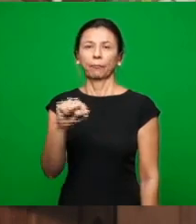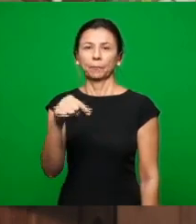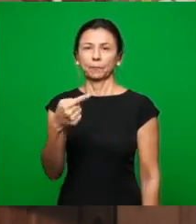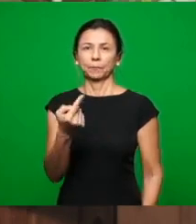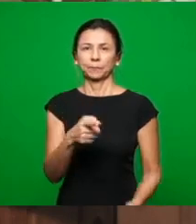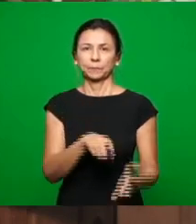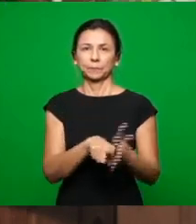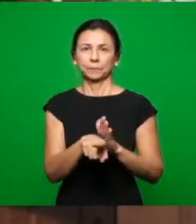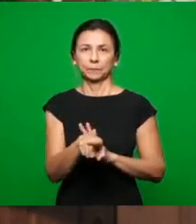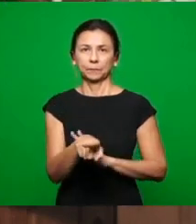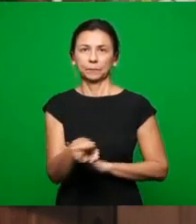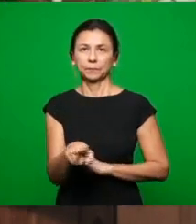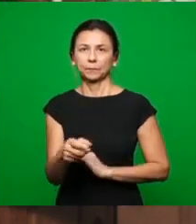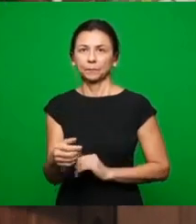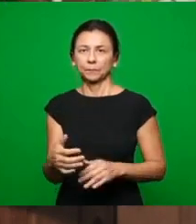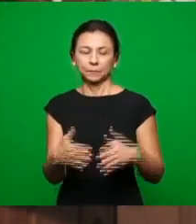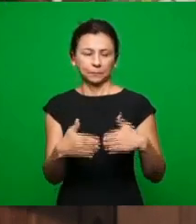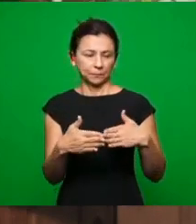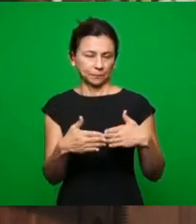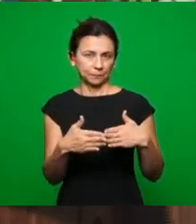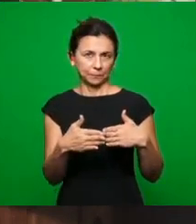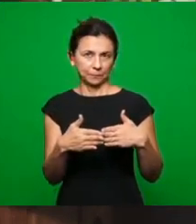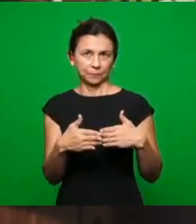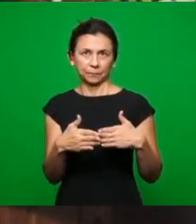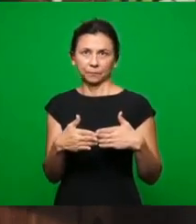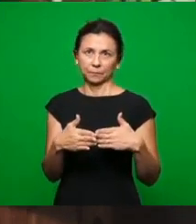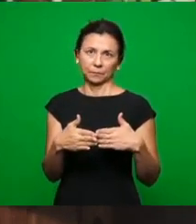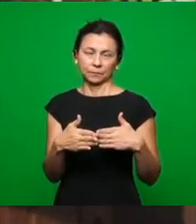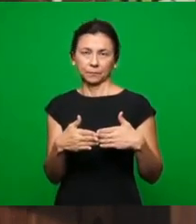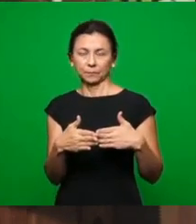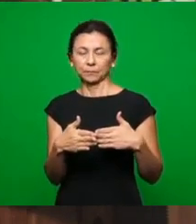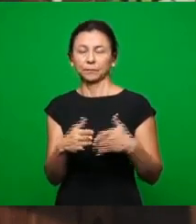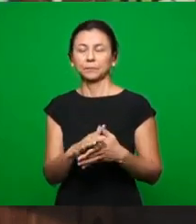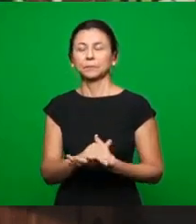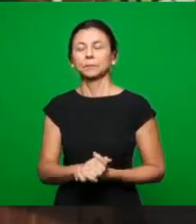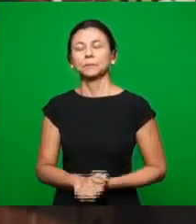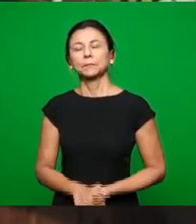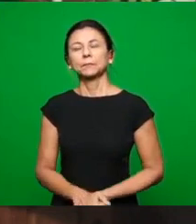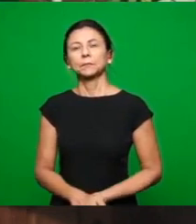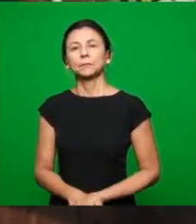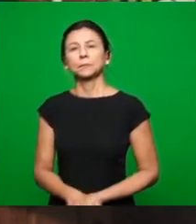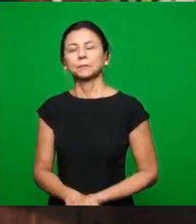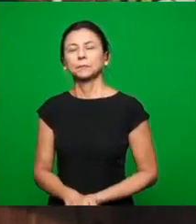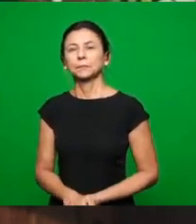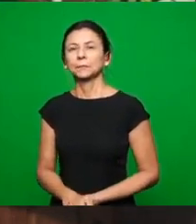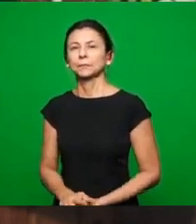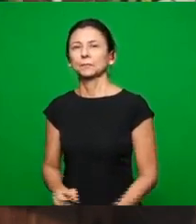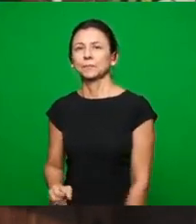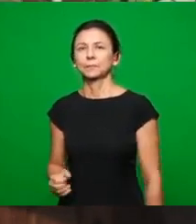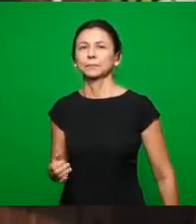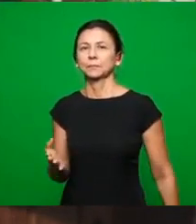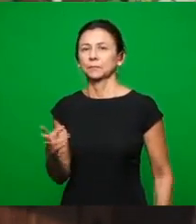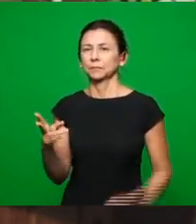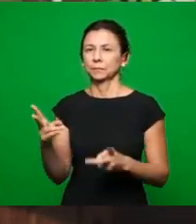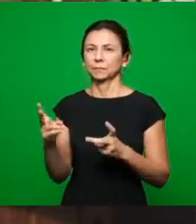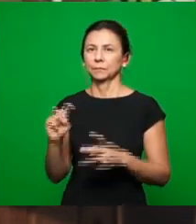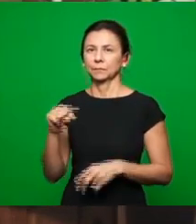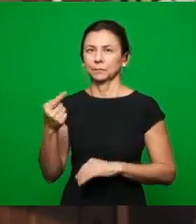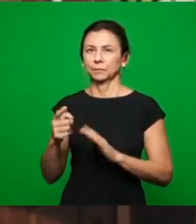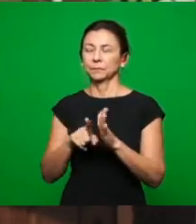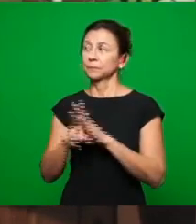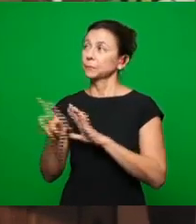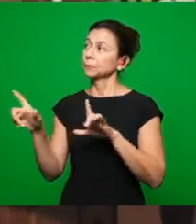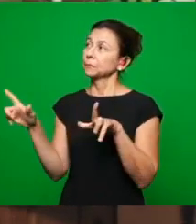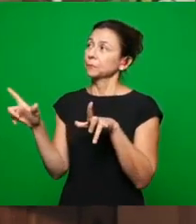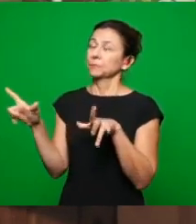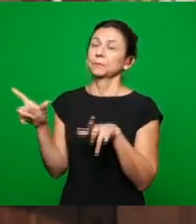brethren is going to answer the following question. So let's go with one of the next questions. So very well, my brethren, let's